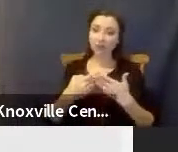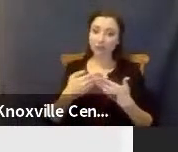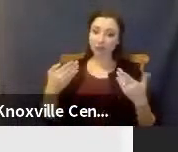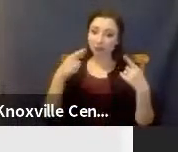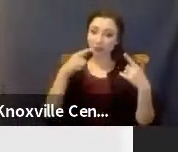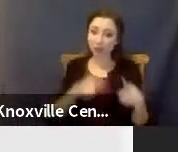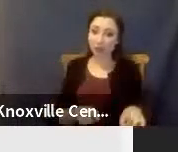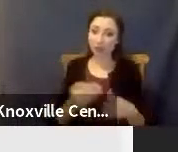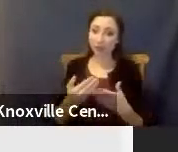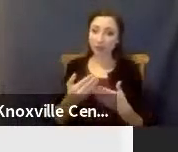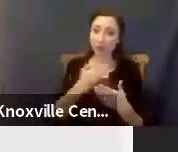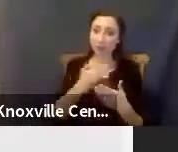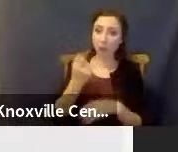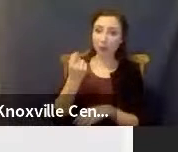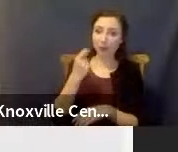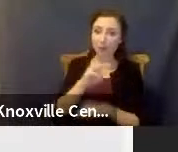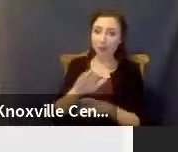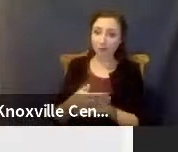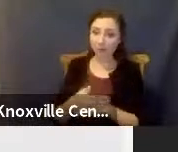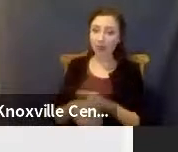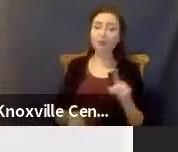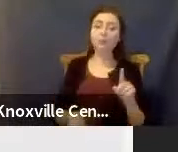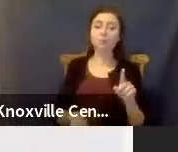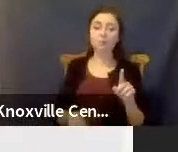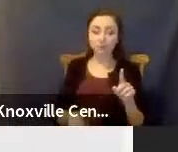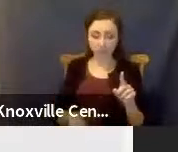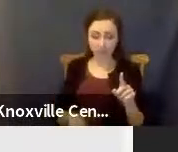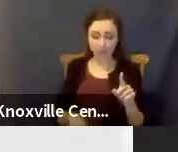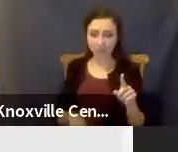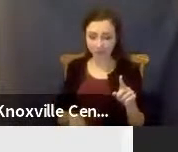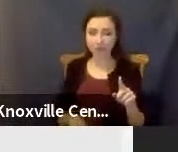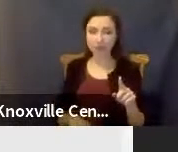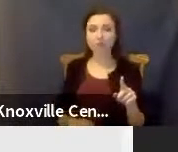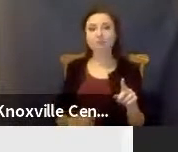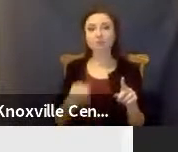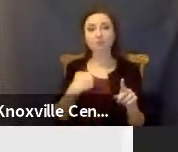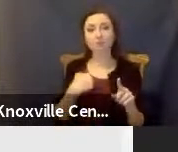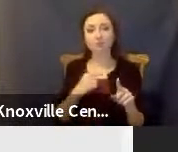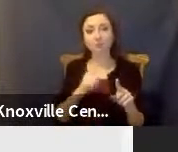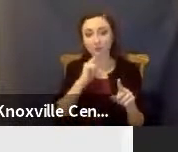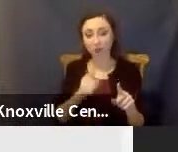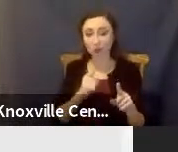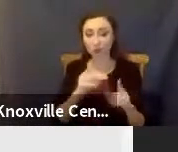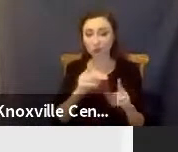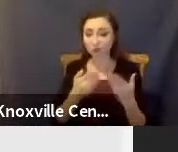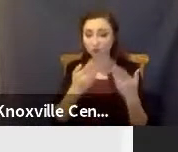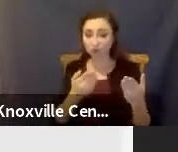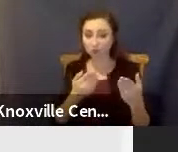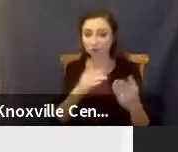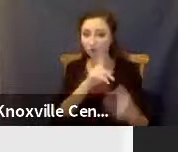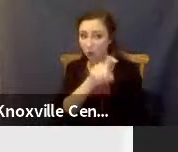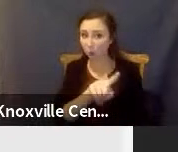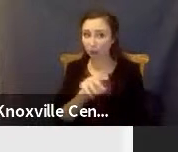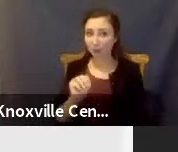happening before 11 p.m. But I really pose the question to Mr. Sanders is